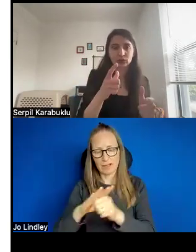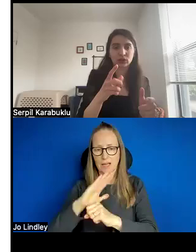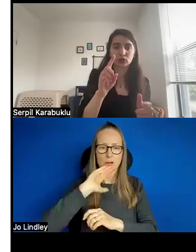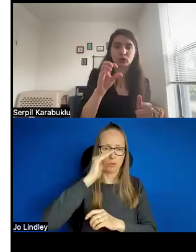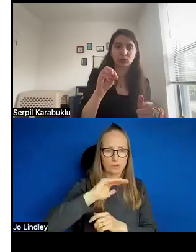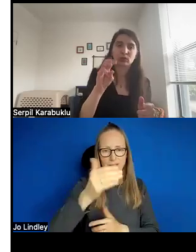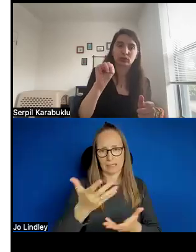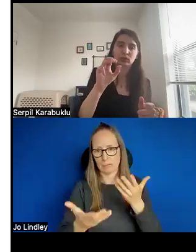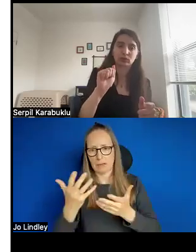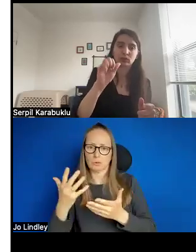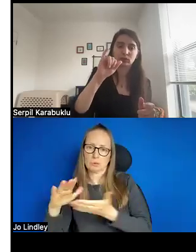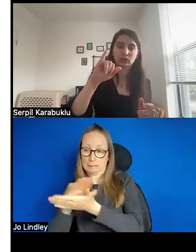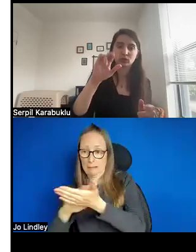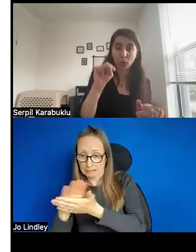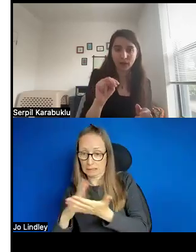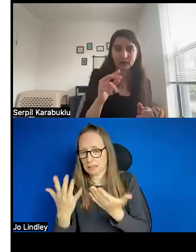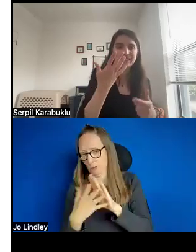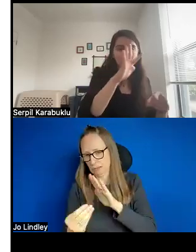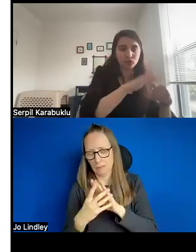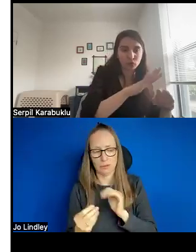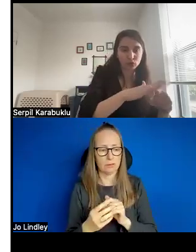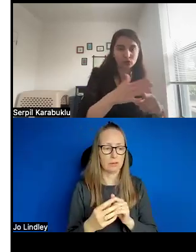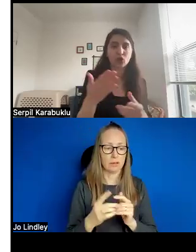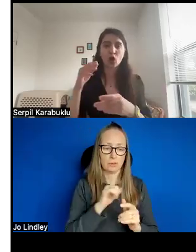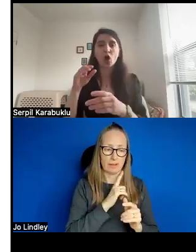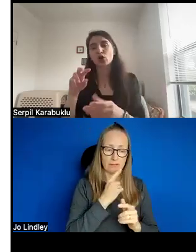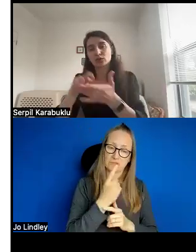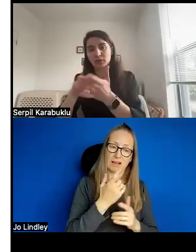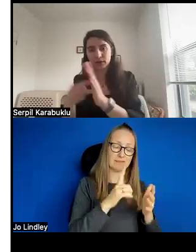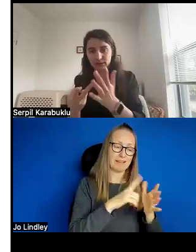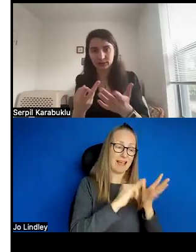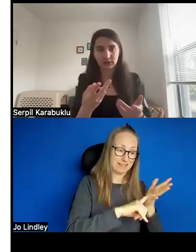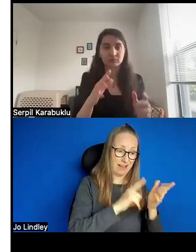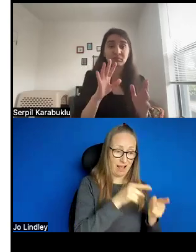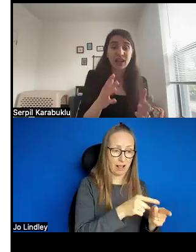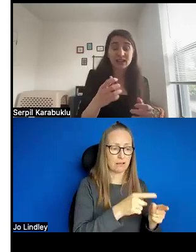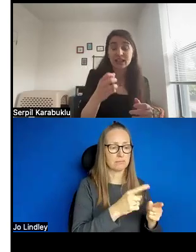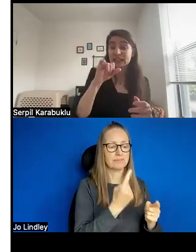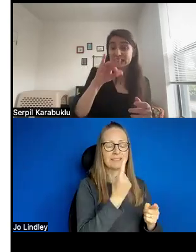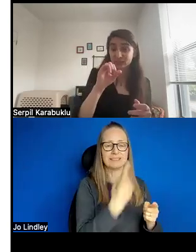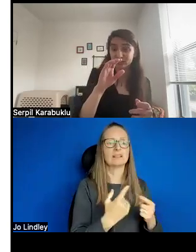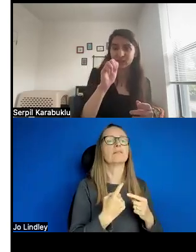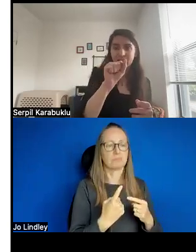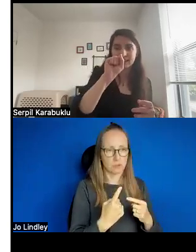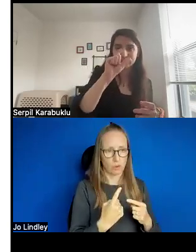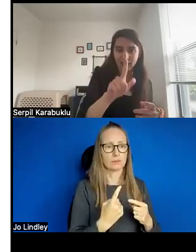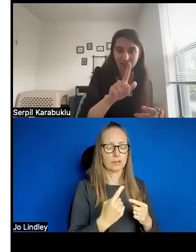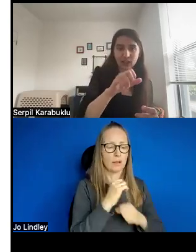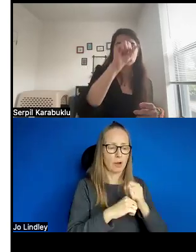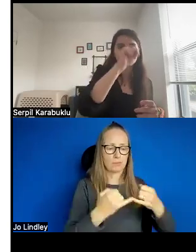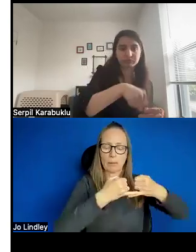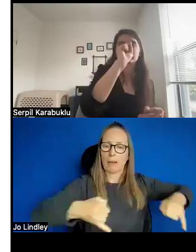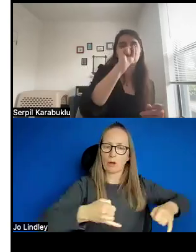For example, it is argued that single head nod in ASL functions as a boundary marker in a